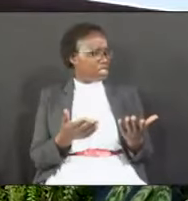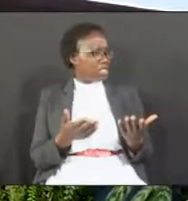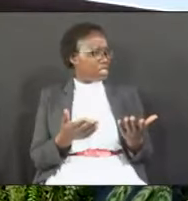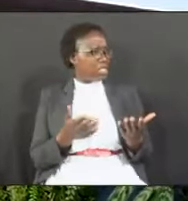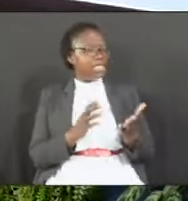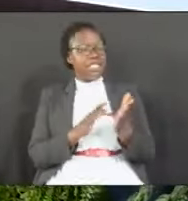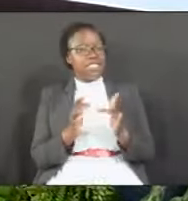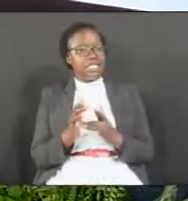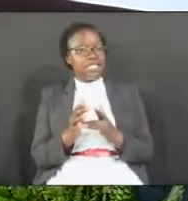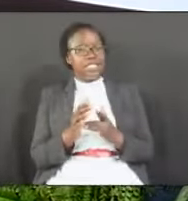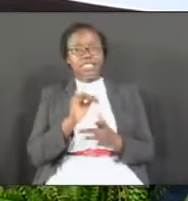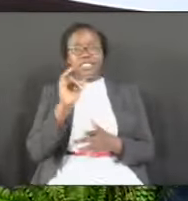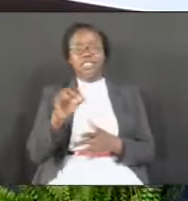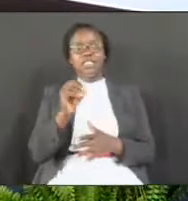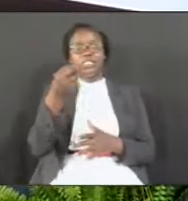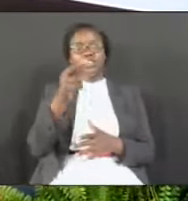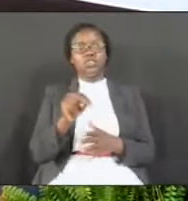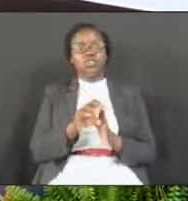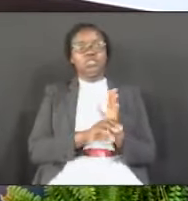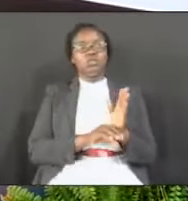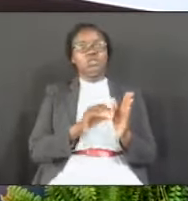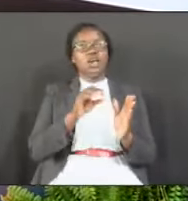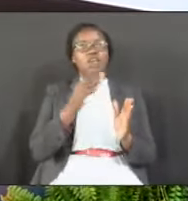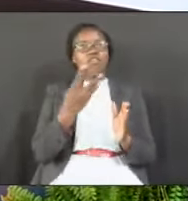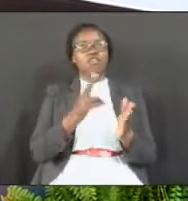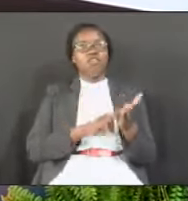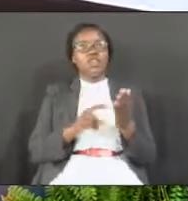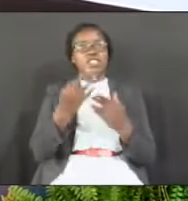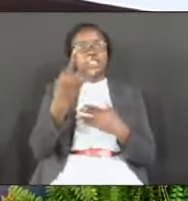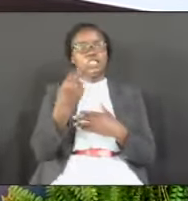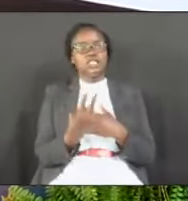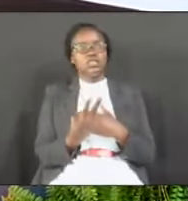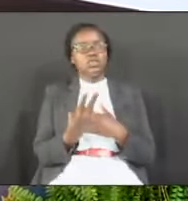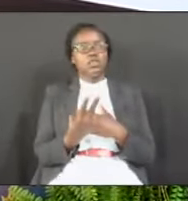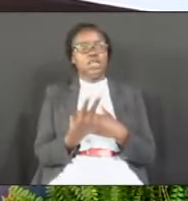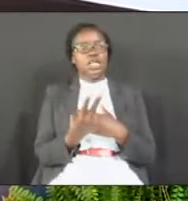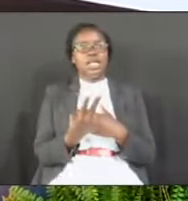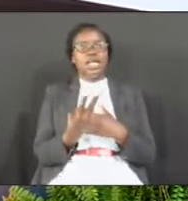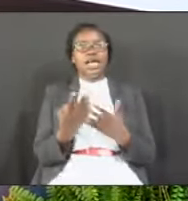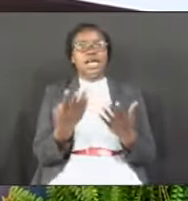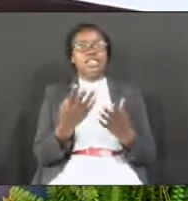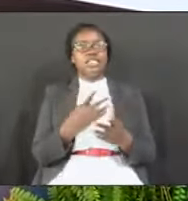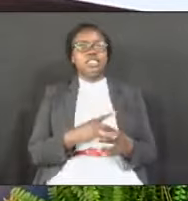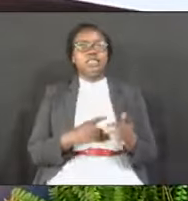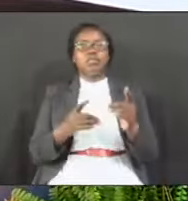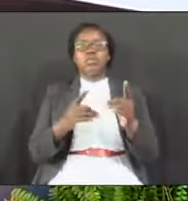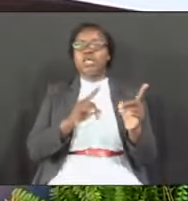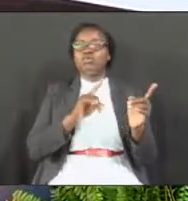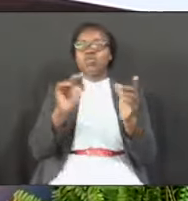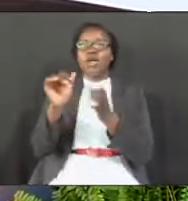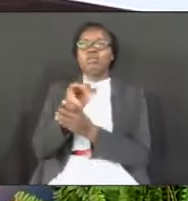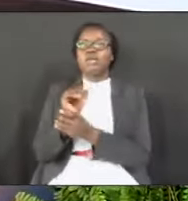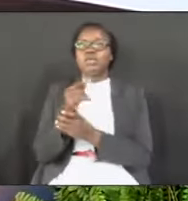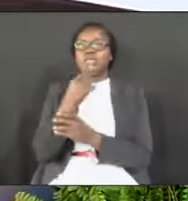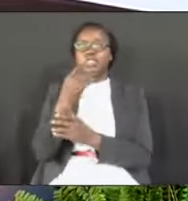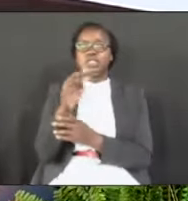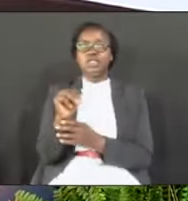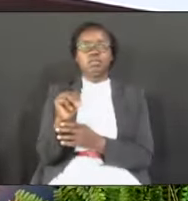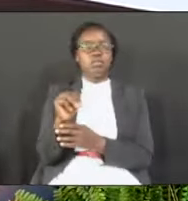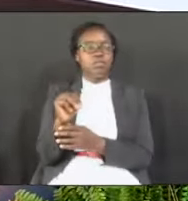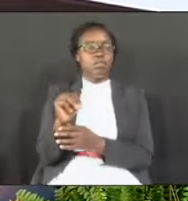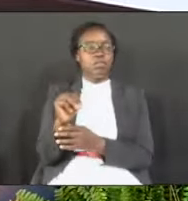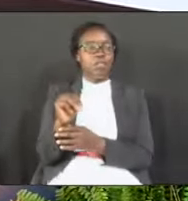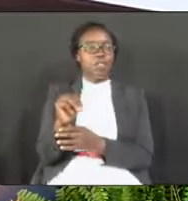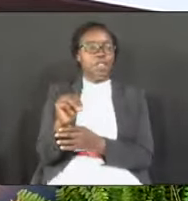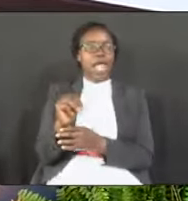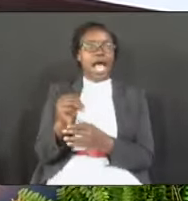found Jesus in John chapter 4, verse number 32, where he turned to his disciples who were behaving like Abraham. And Jesus turned to them and he told them,